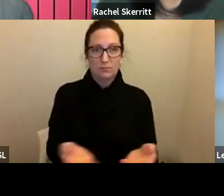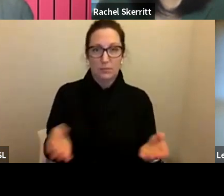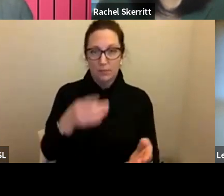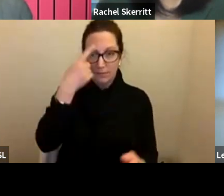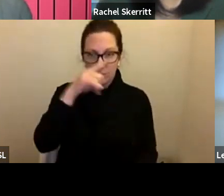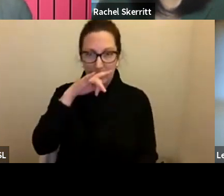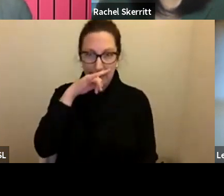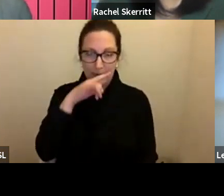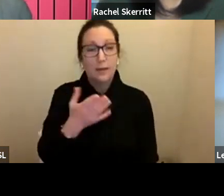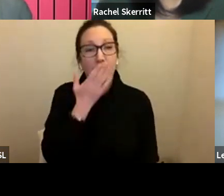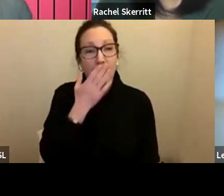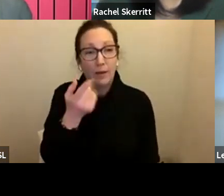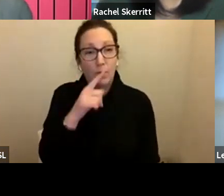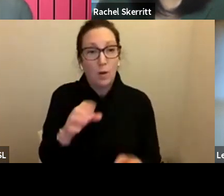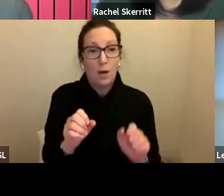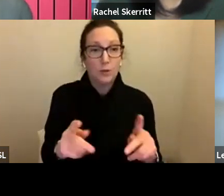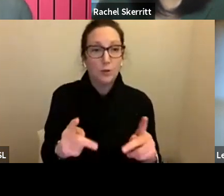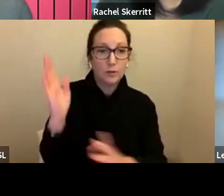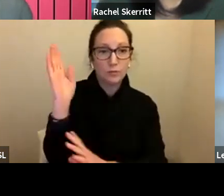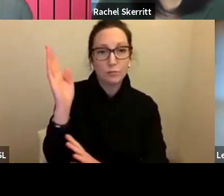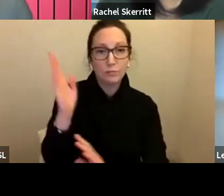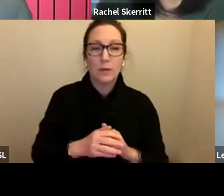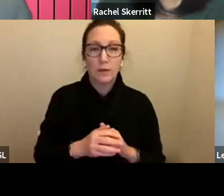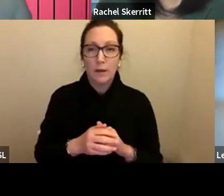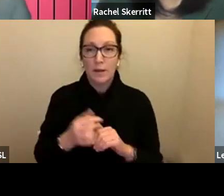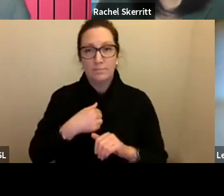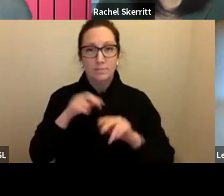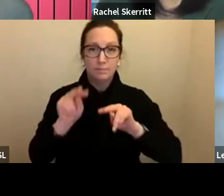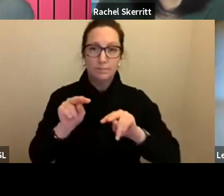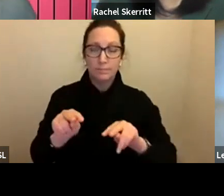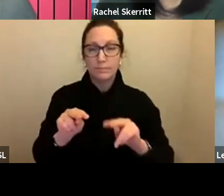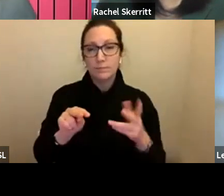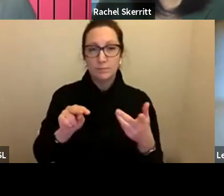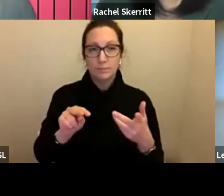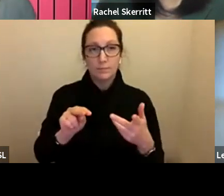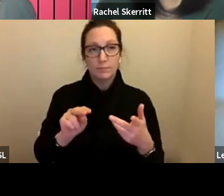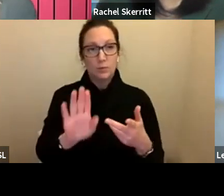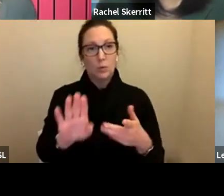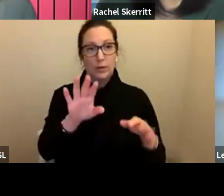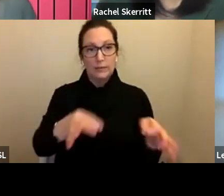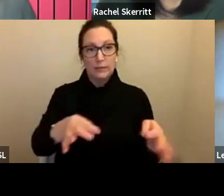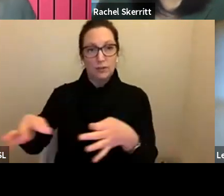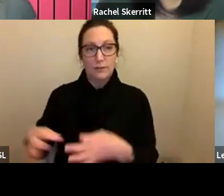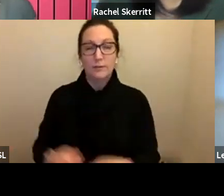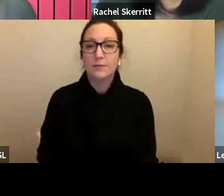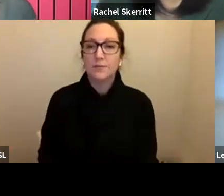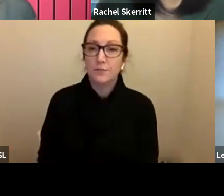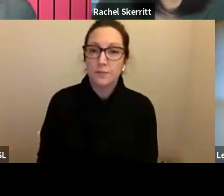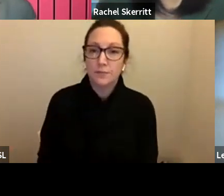So thank you for giving me a chance to talk, and I look forward to seeing what decisions are made.